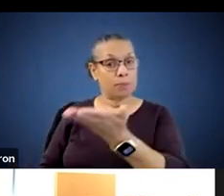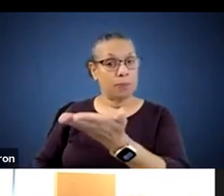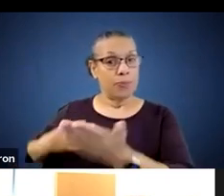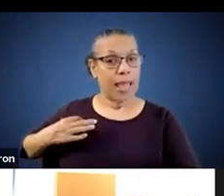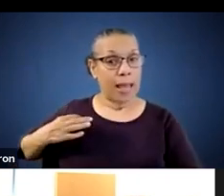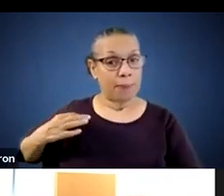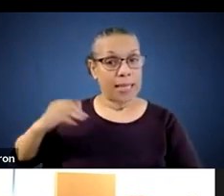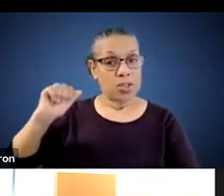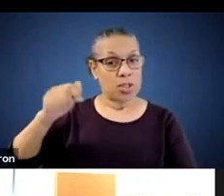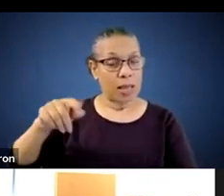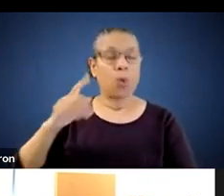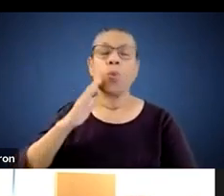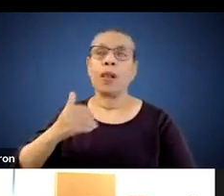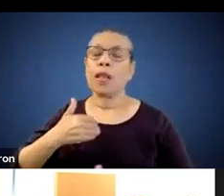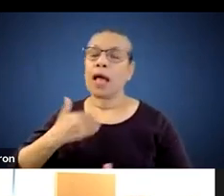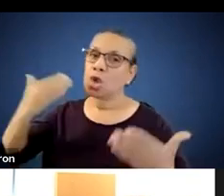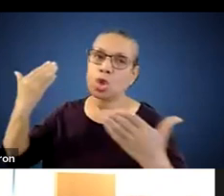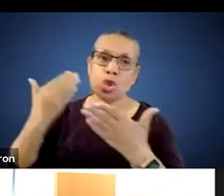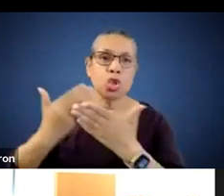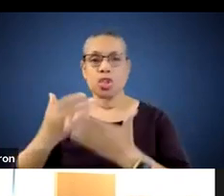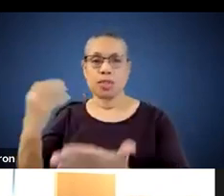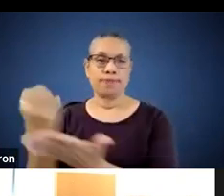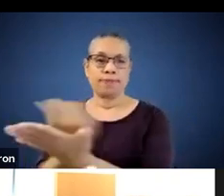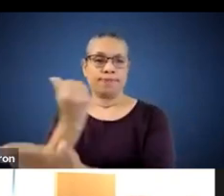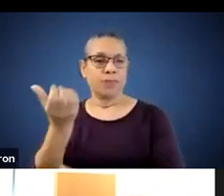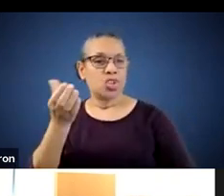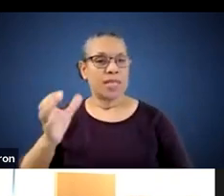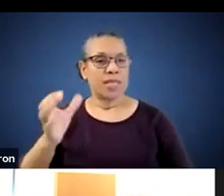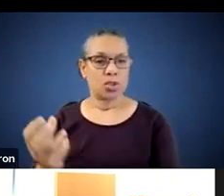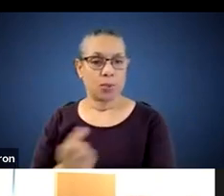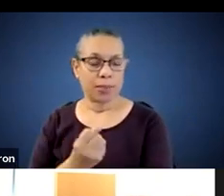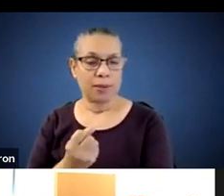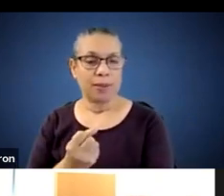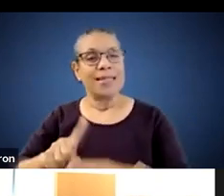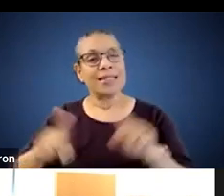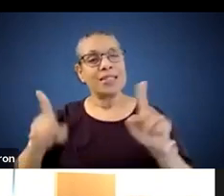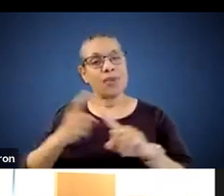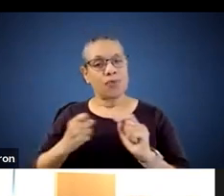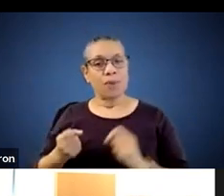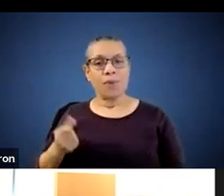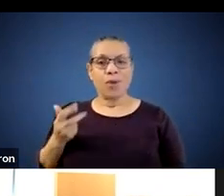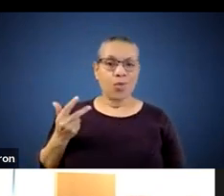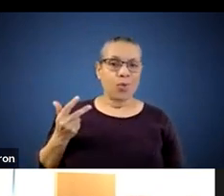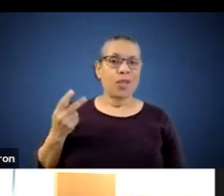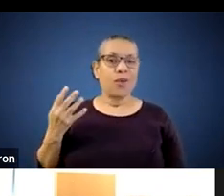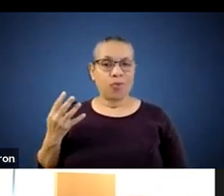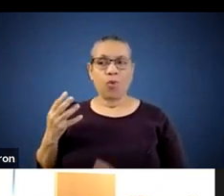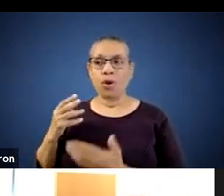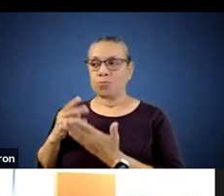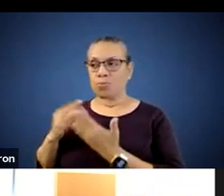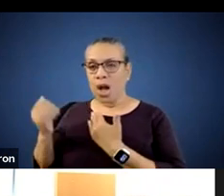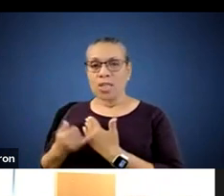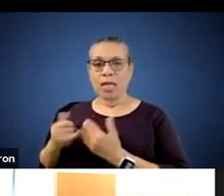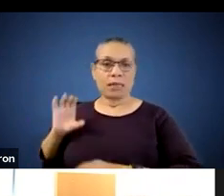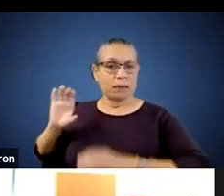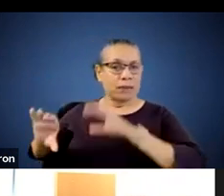as good a chance as any at this point um which is different than when you've already got three or four projects actively being funded